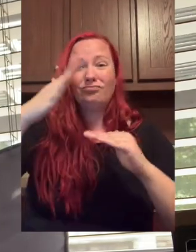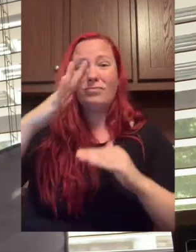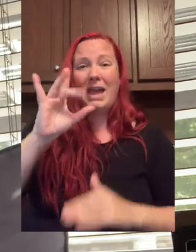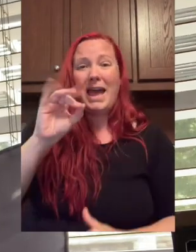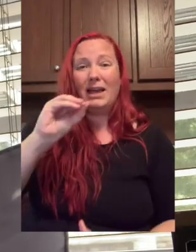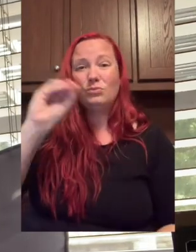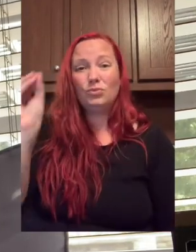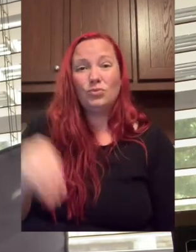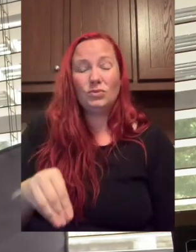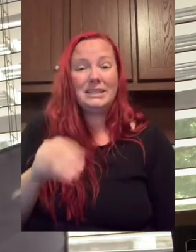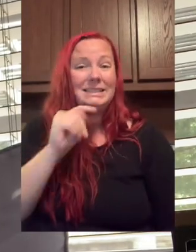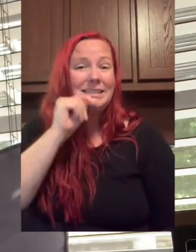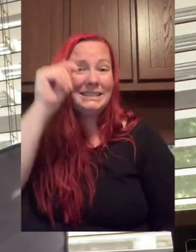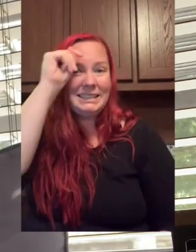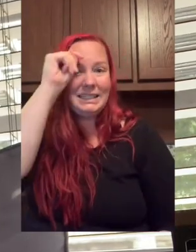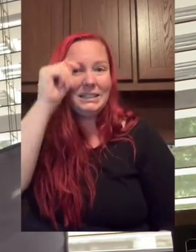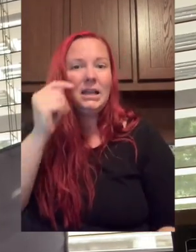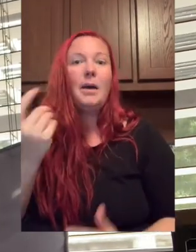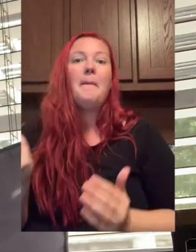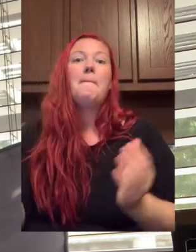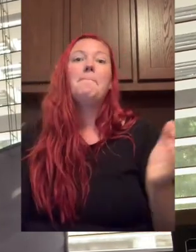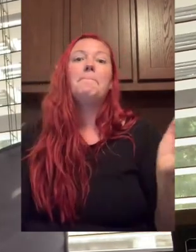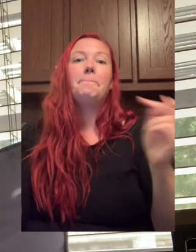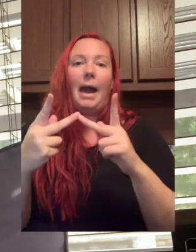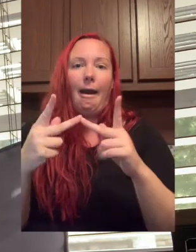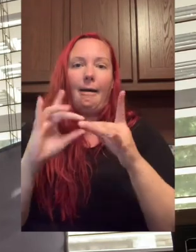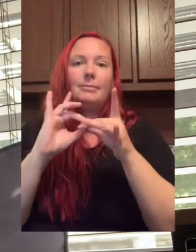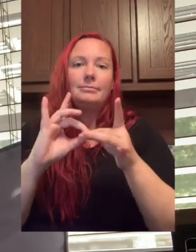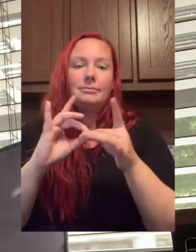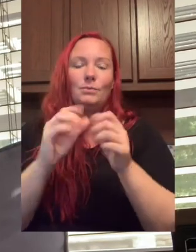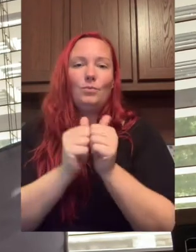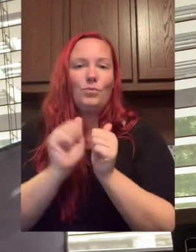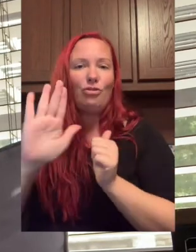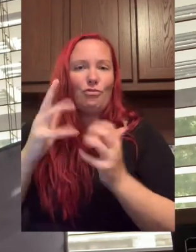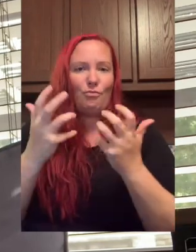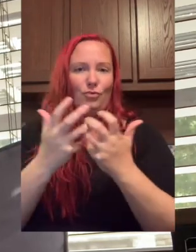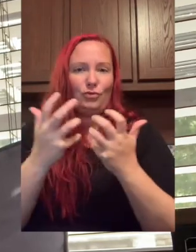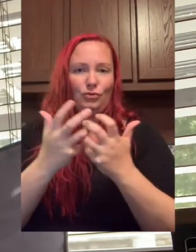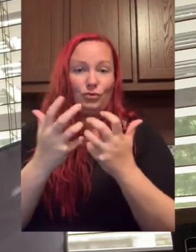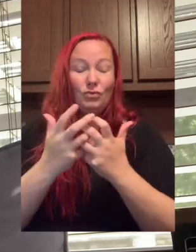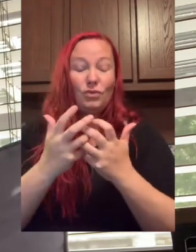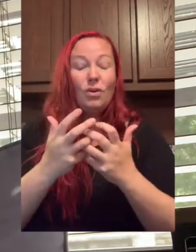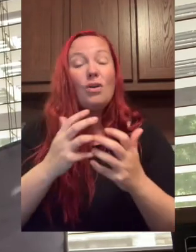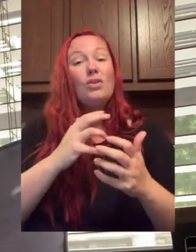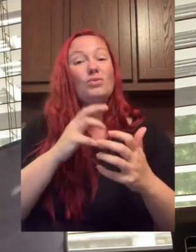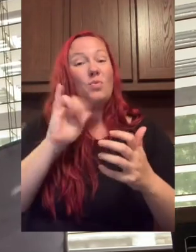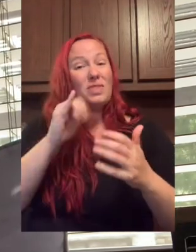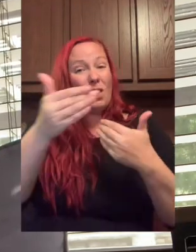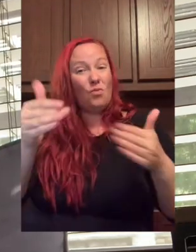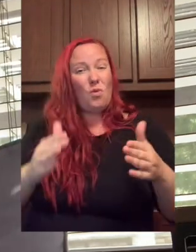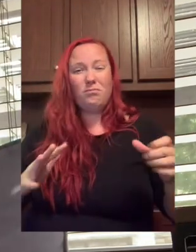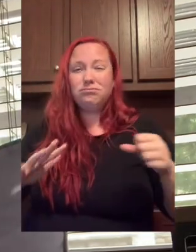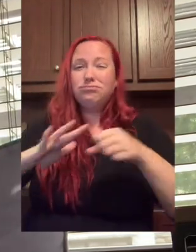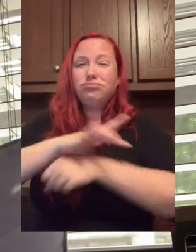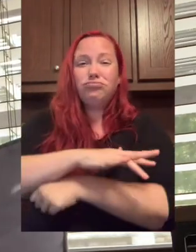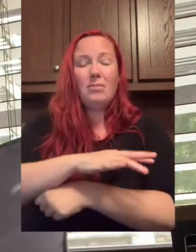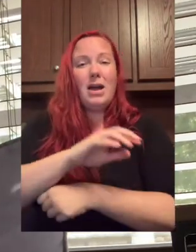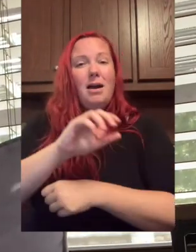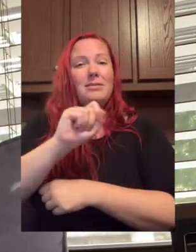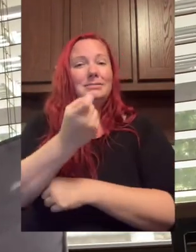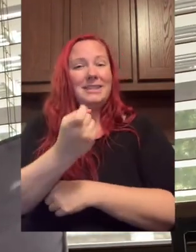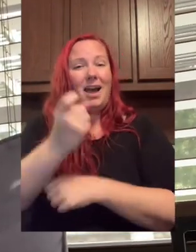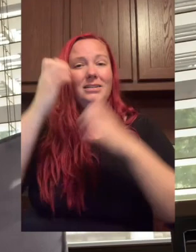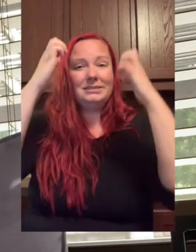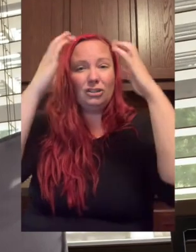way through contracting a disease, or an infection, then the people, it showed that more than